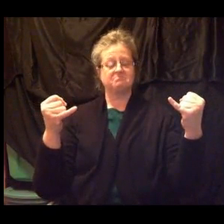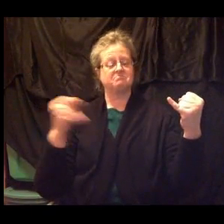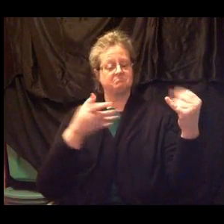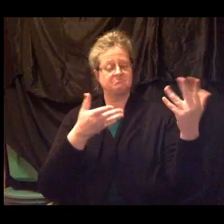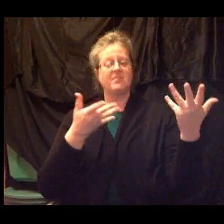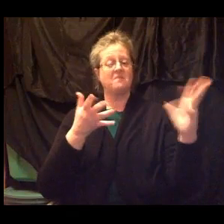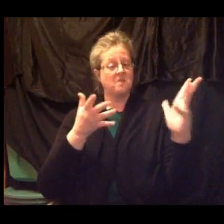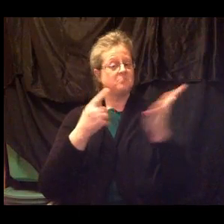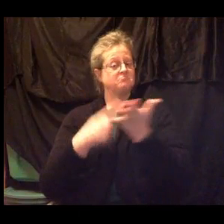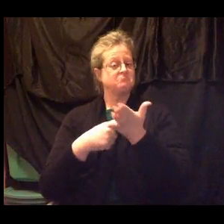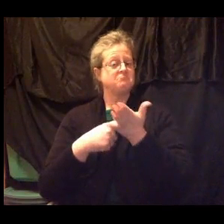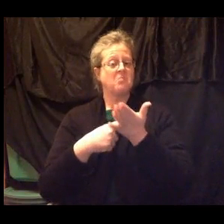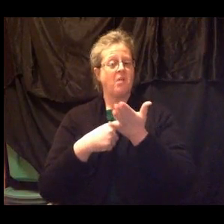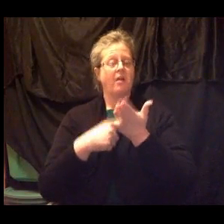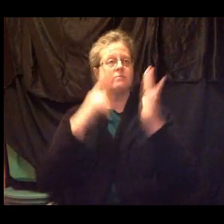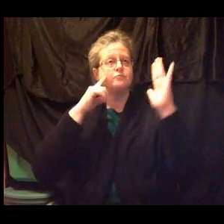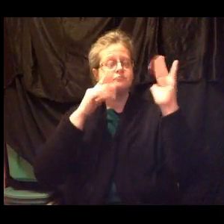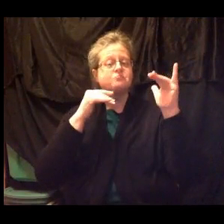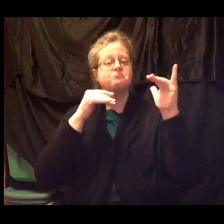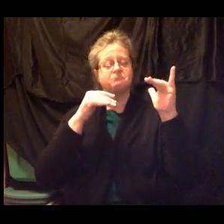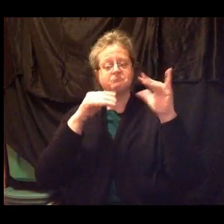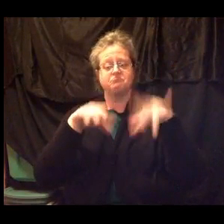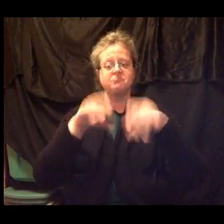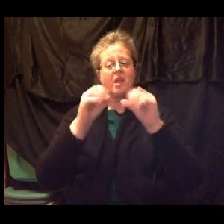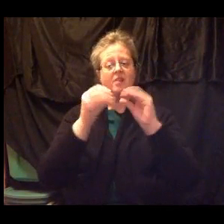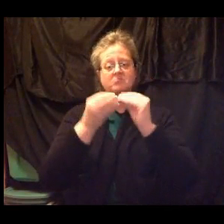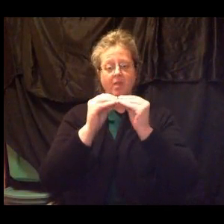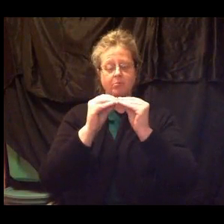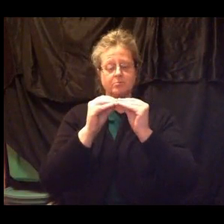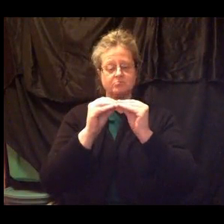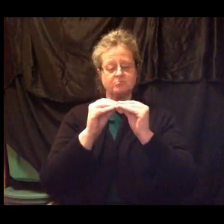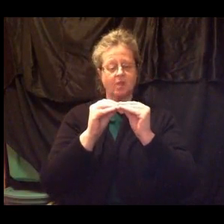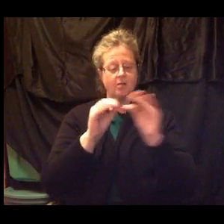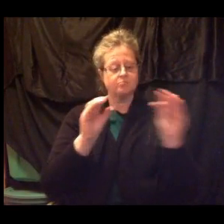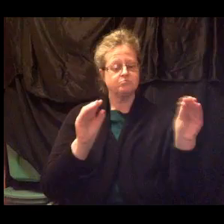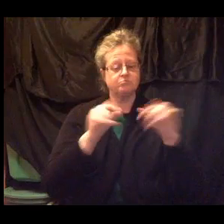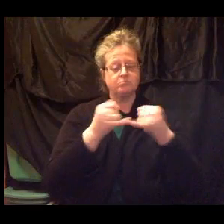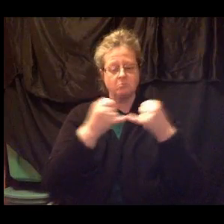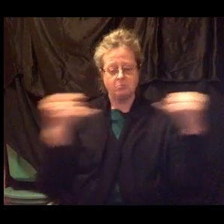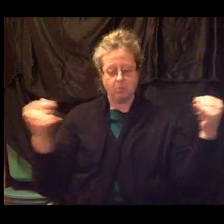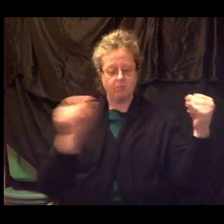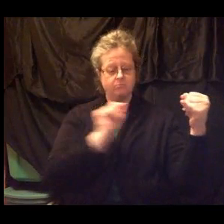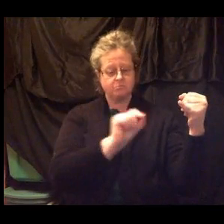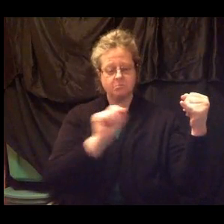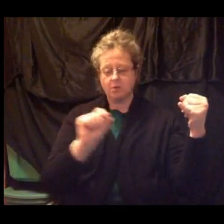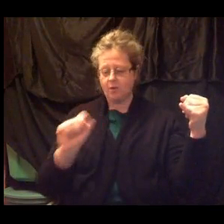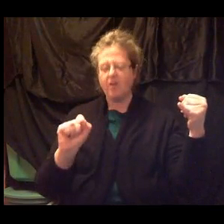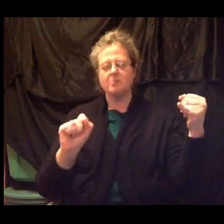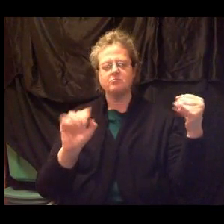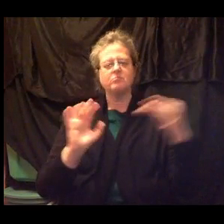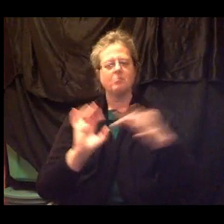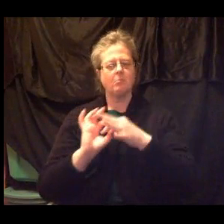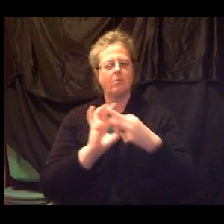it on the number line where it belongs. Now, first of all, you might be asking yourself, what is a number line? A